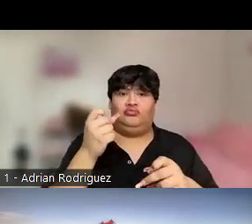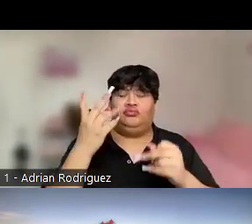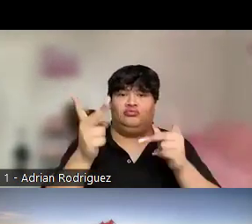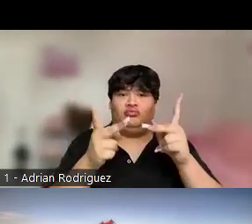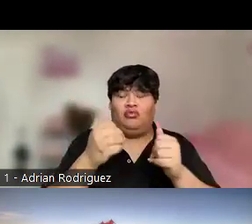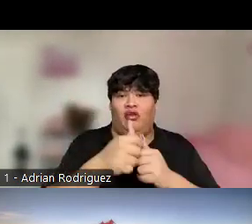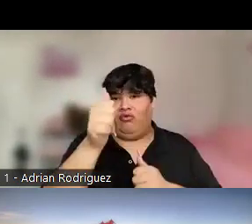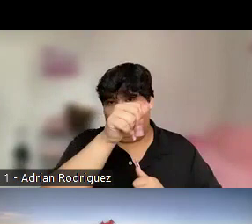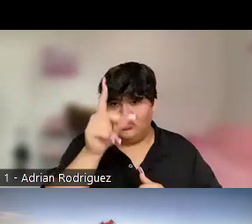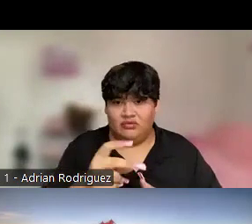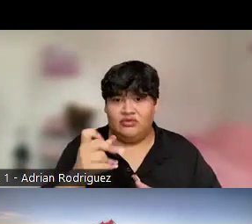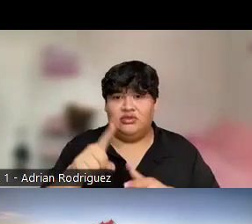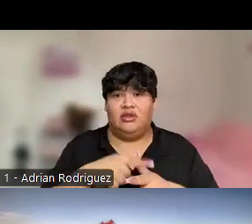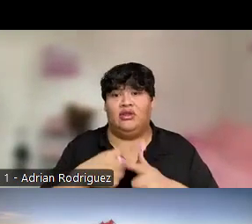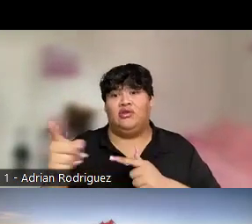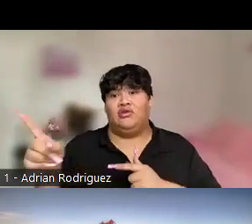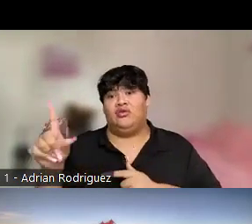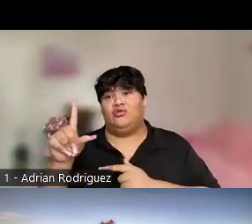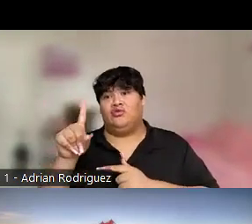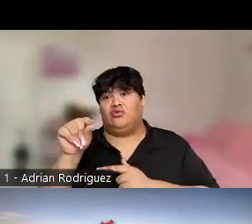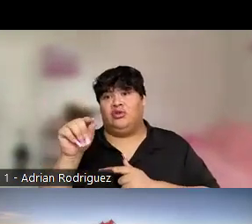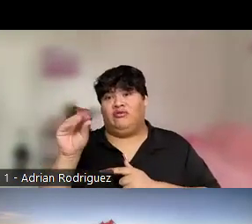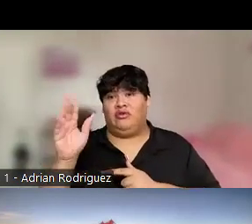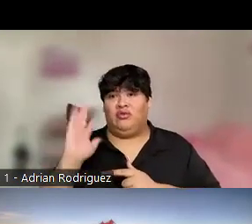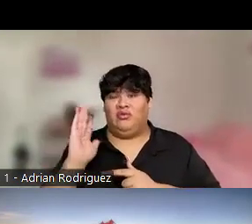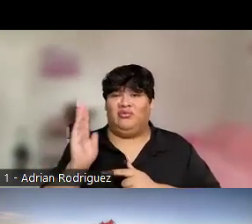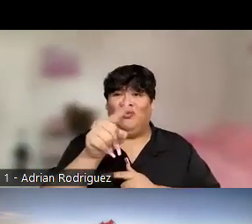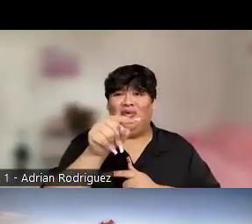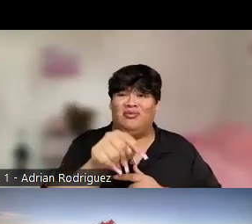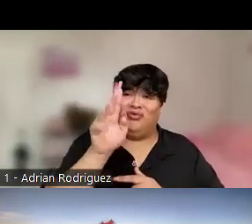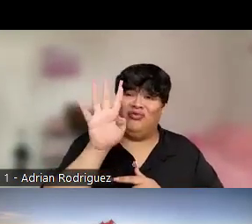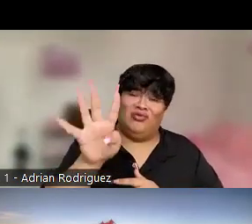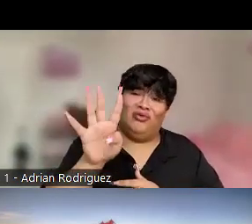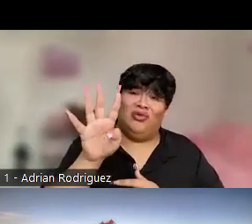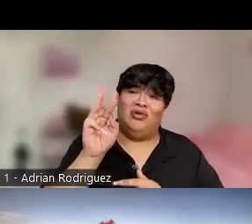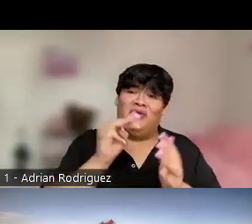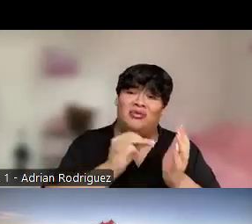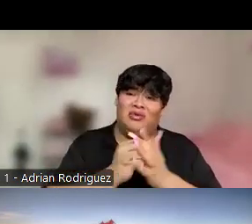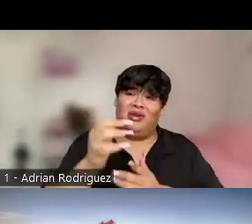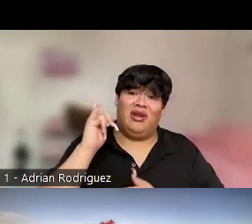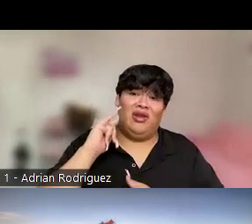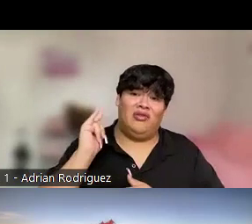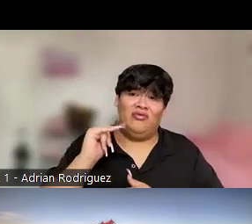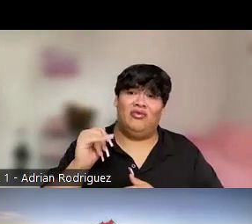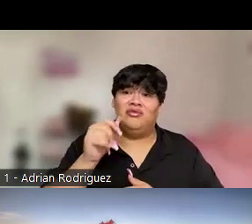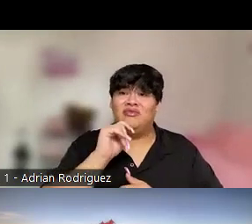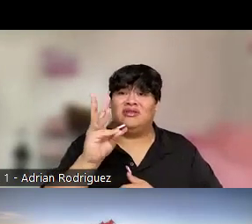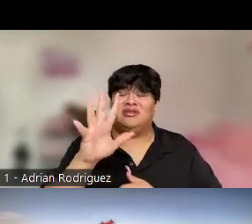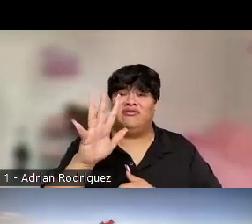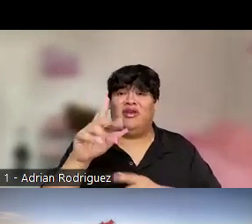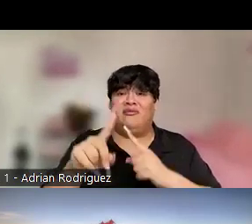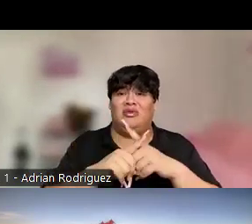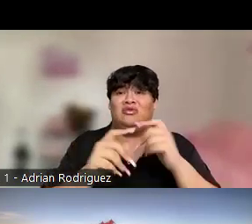by 2050, we estimate that there's going to be 1.45 million Californians age 55 plus living